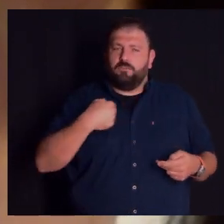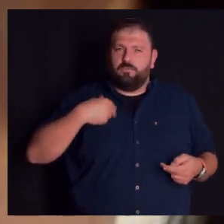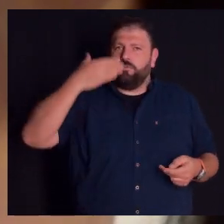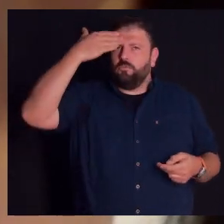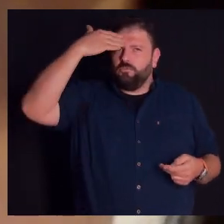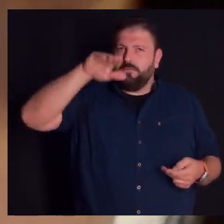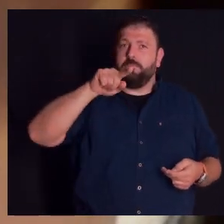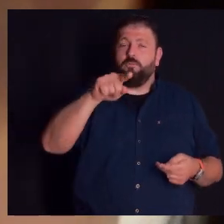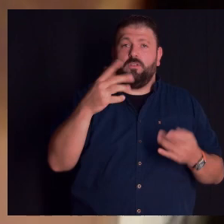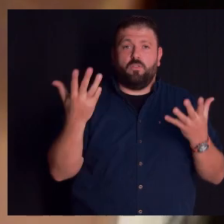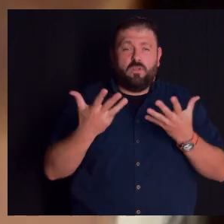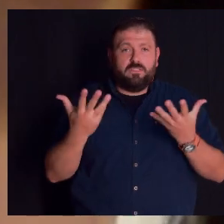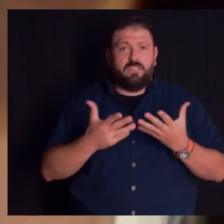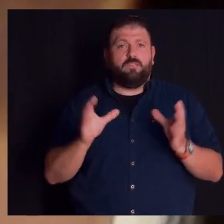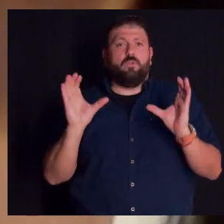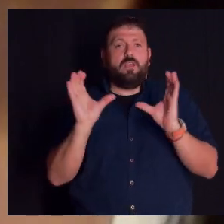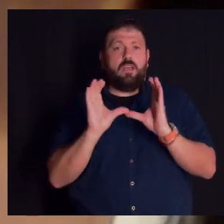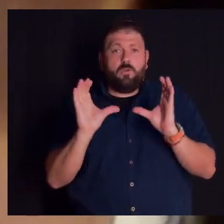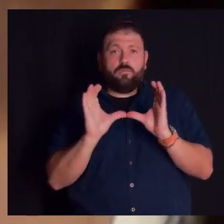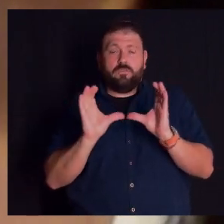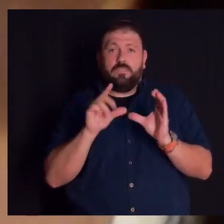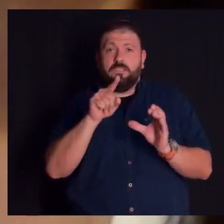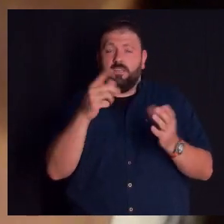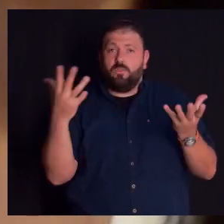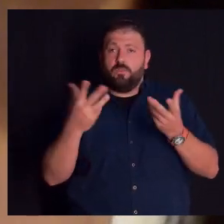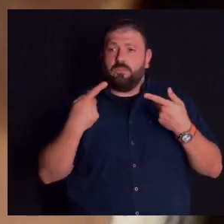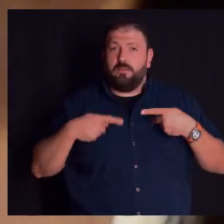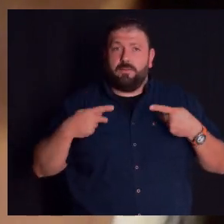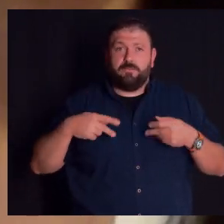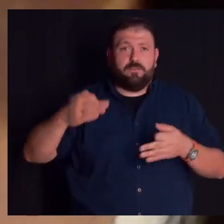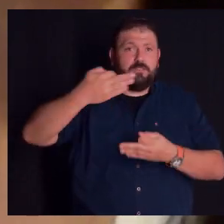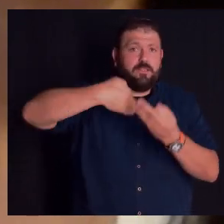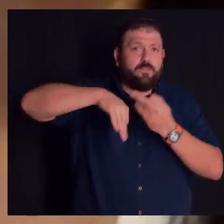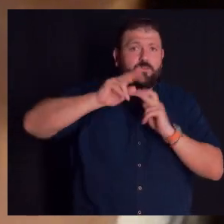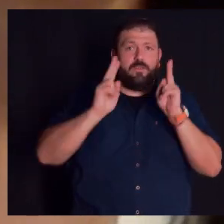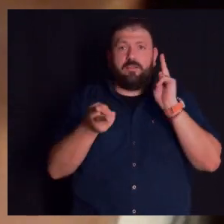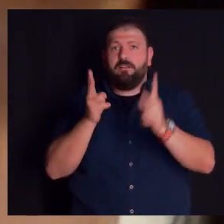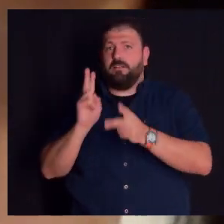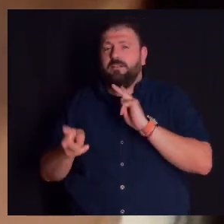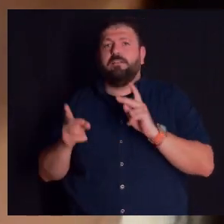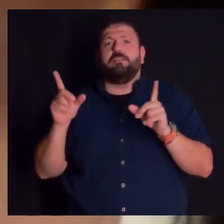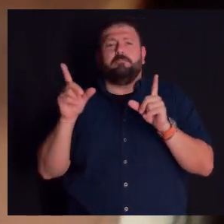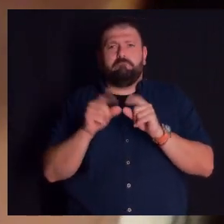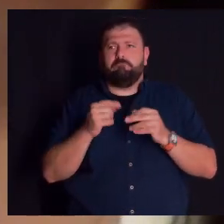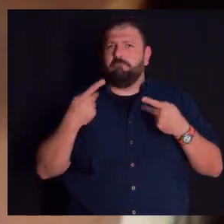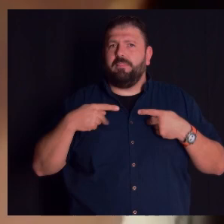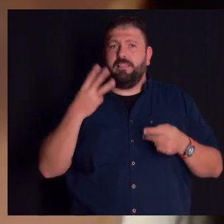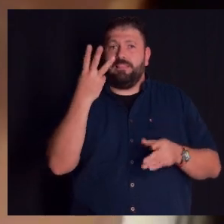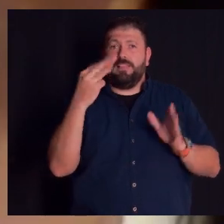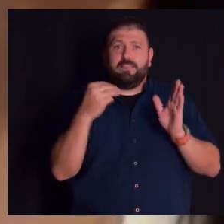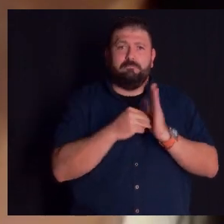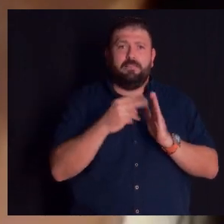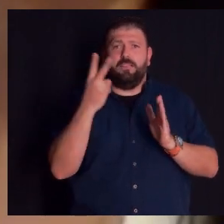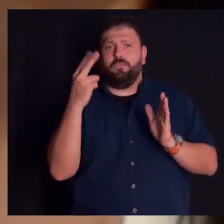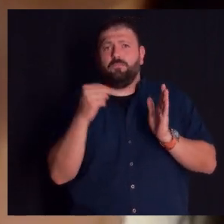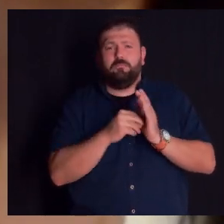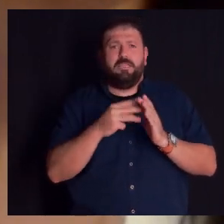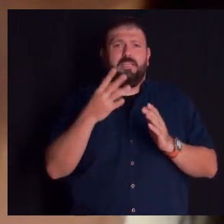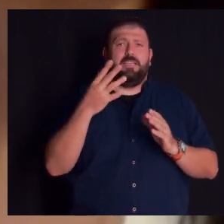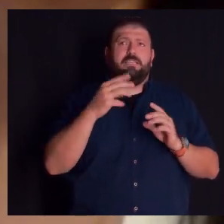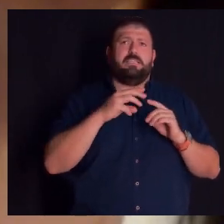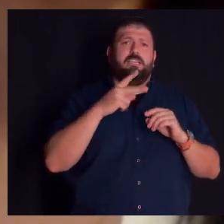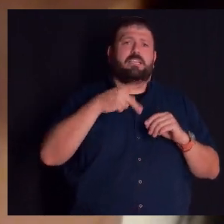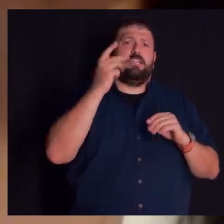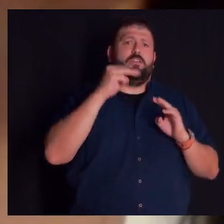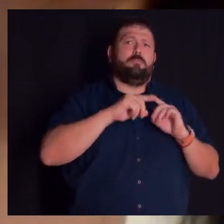And we know what you do. You're constant to talk to all these people in distances that are some small